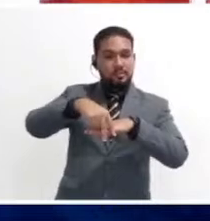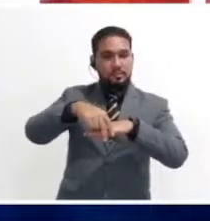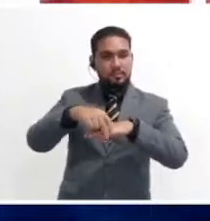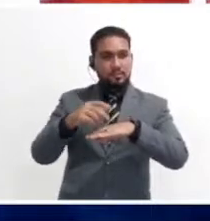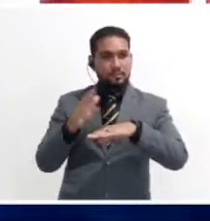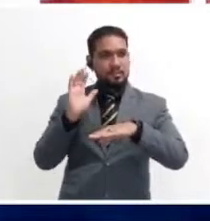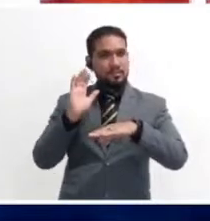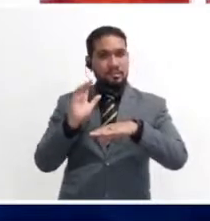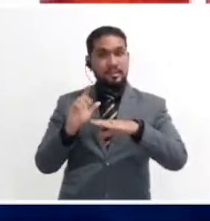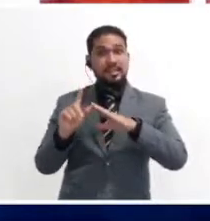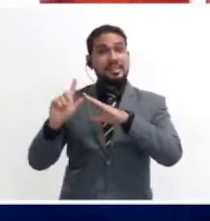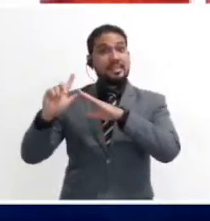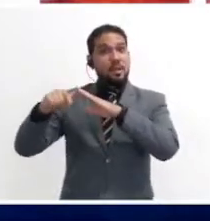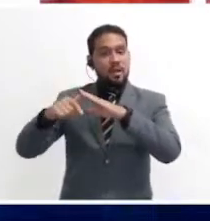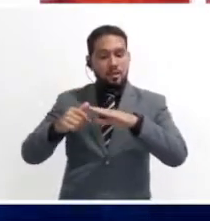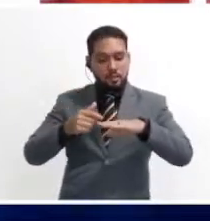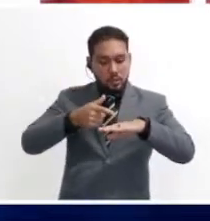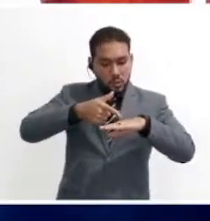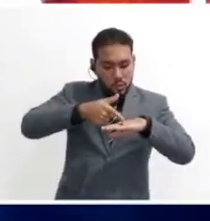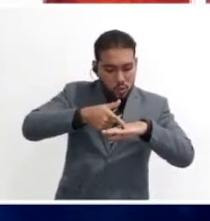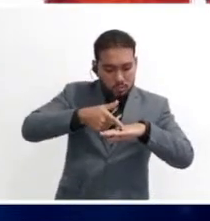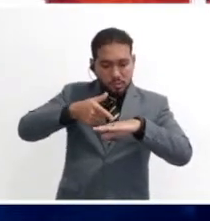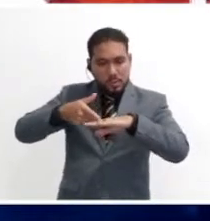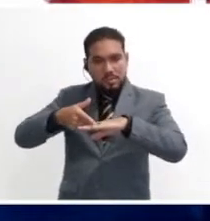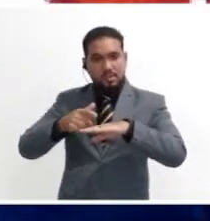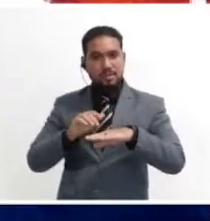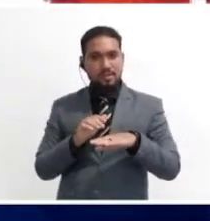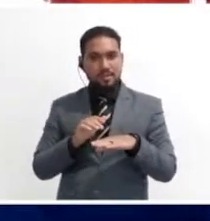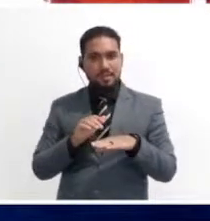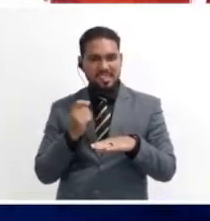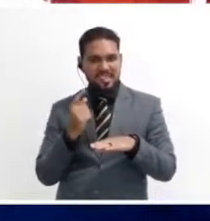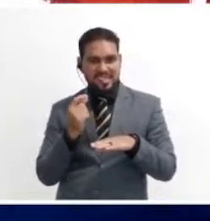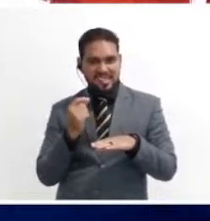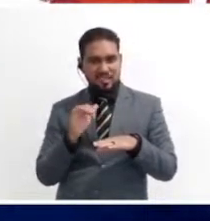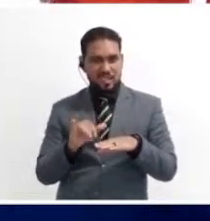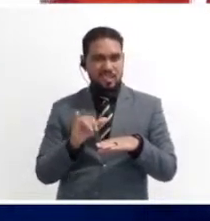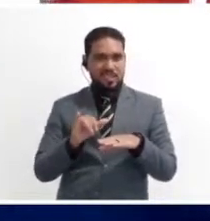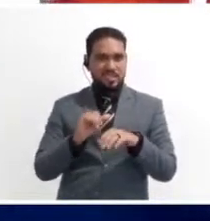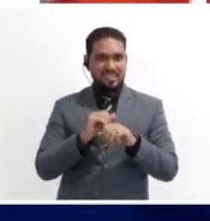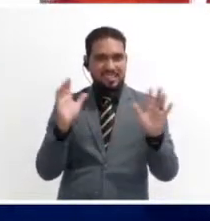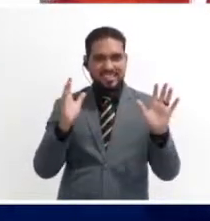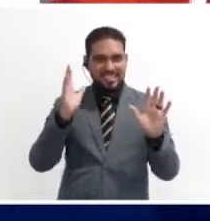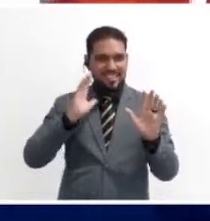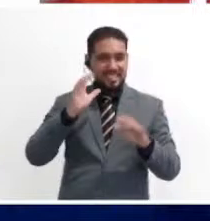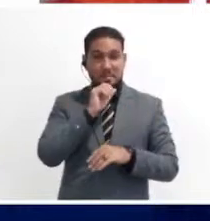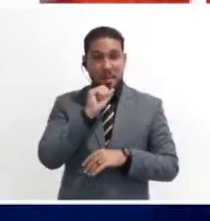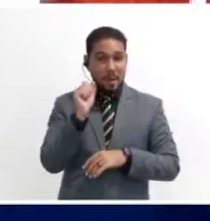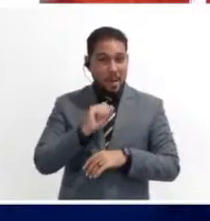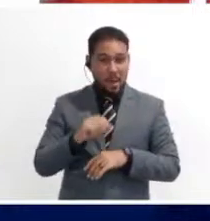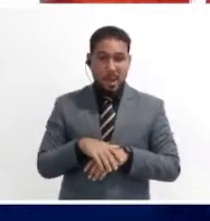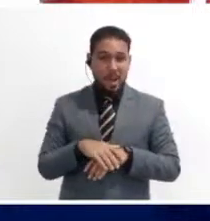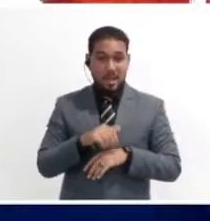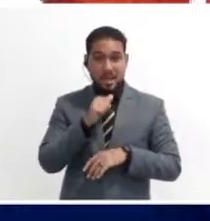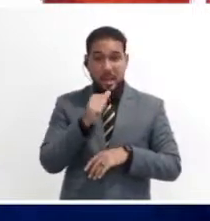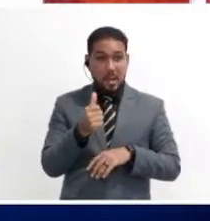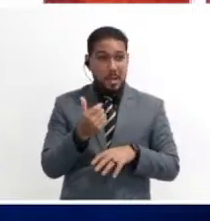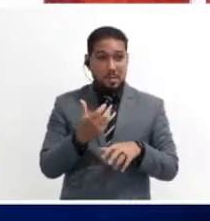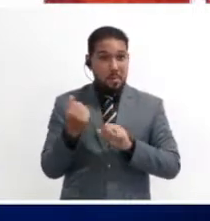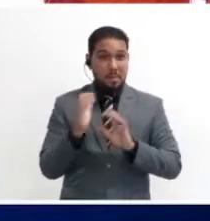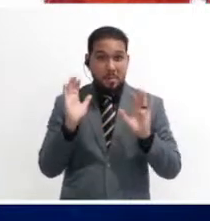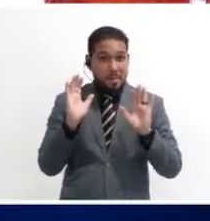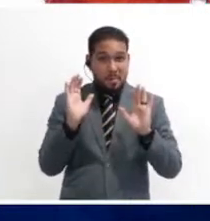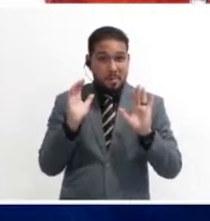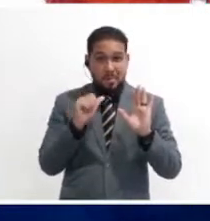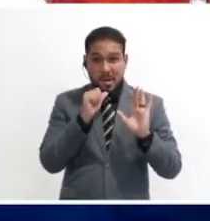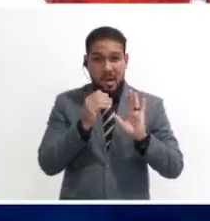You can maybe imagine, just by looking at this diagram, that it's kind of inefficient. You're only using one side of the board for this